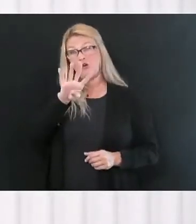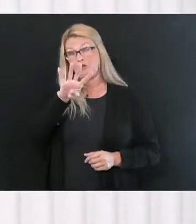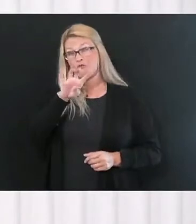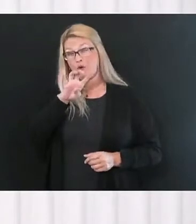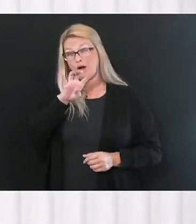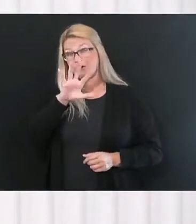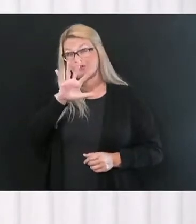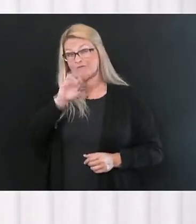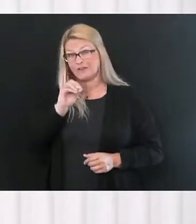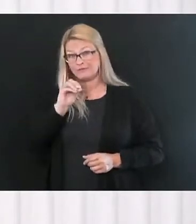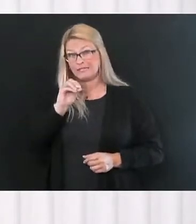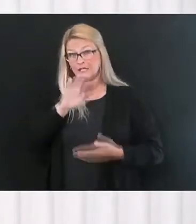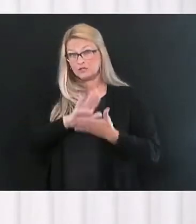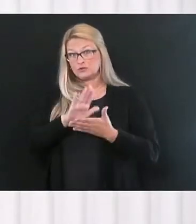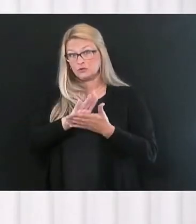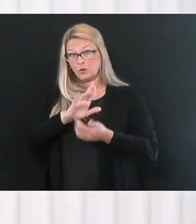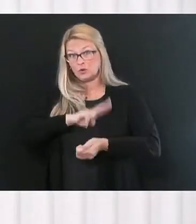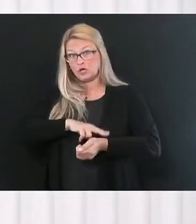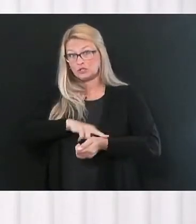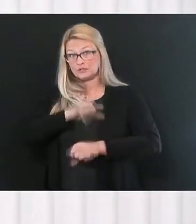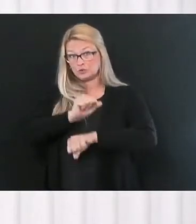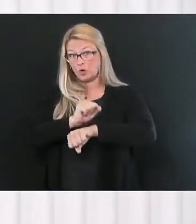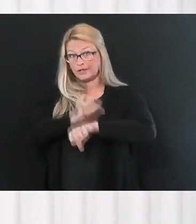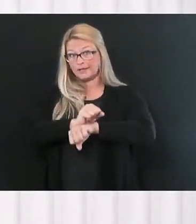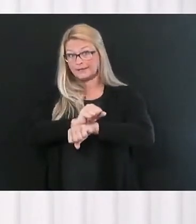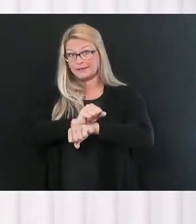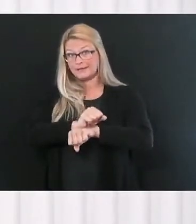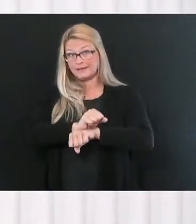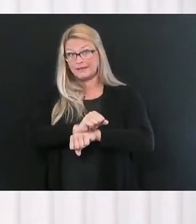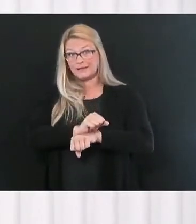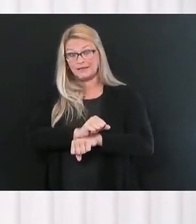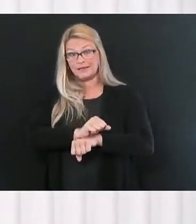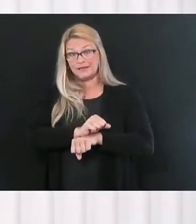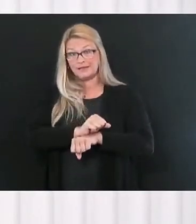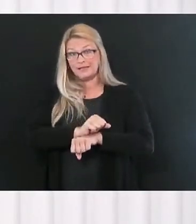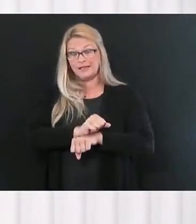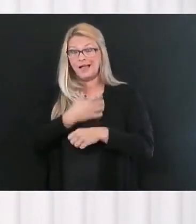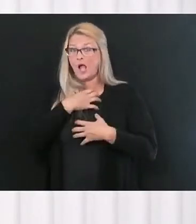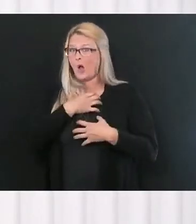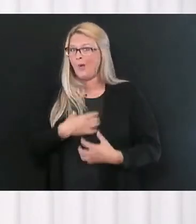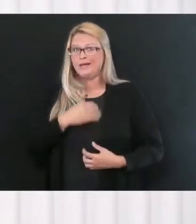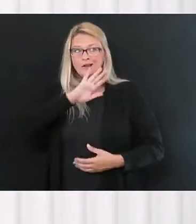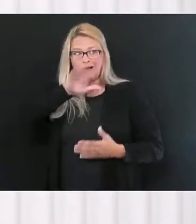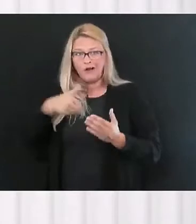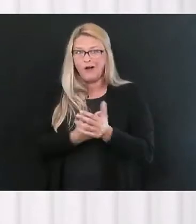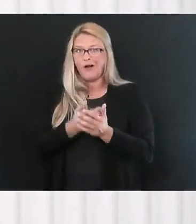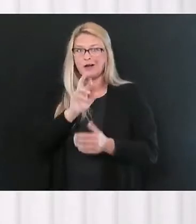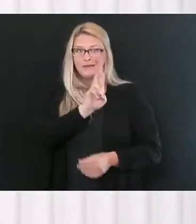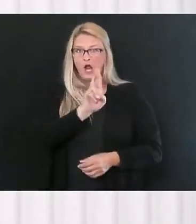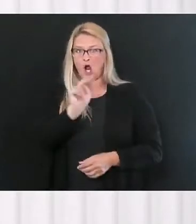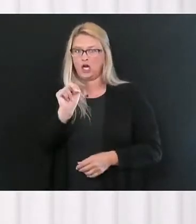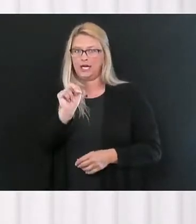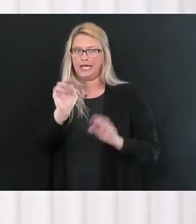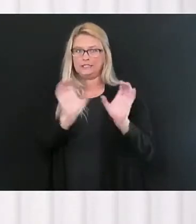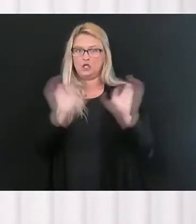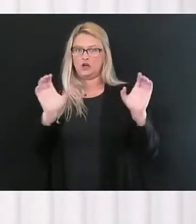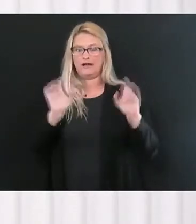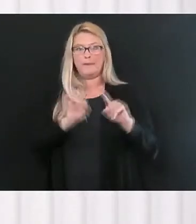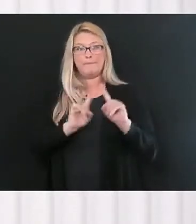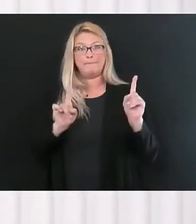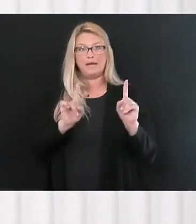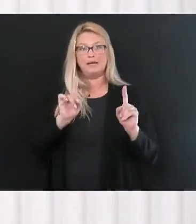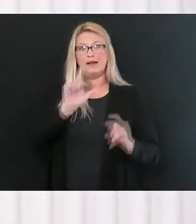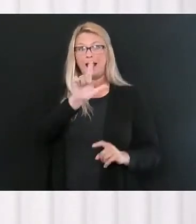450 school nurses employed. I wish they could all be RNs, but we know we're under a bit of a shortage. So that includes